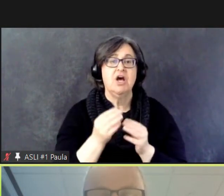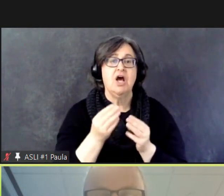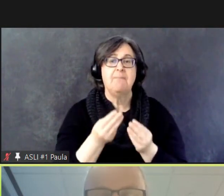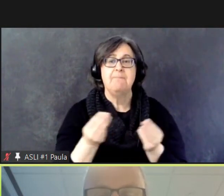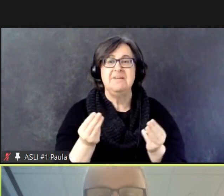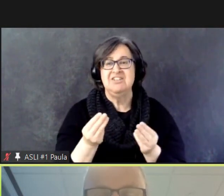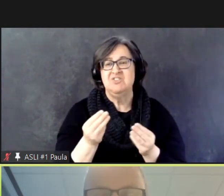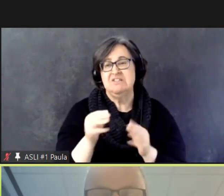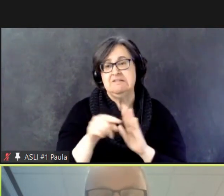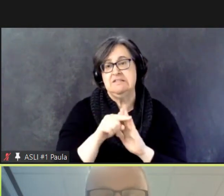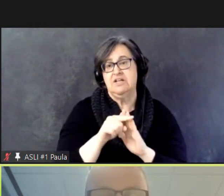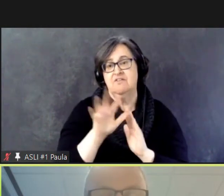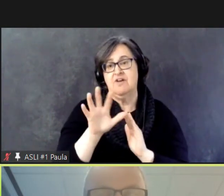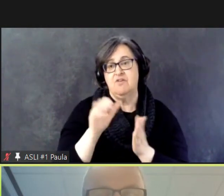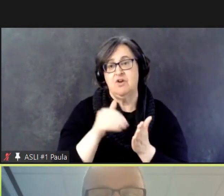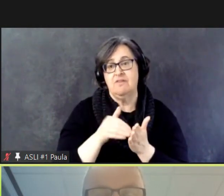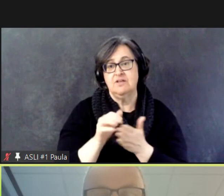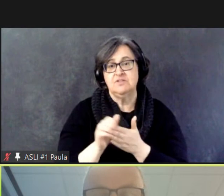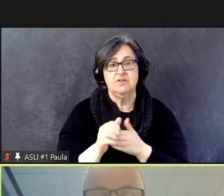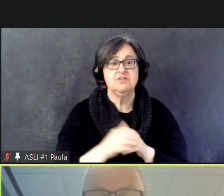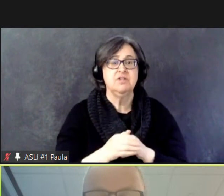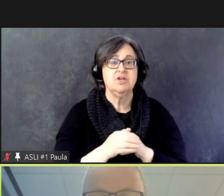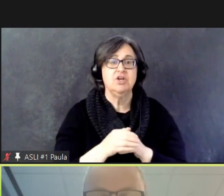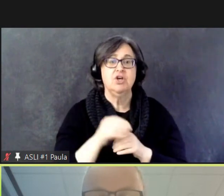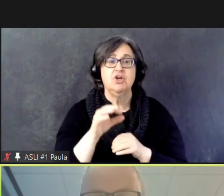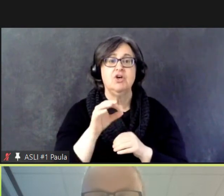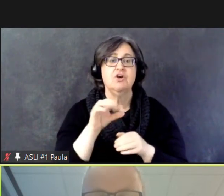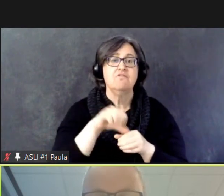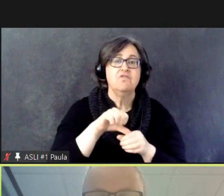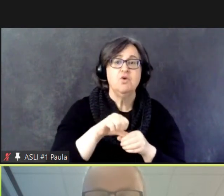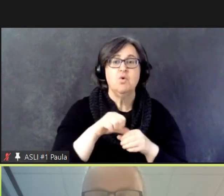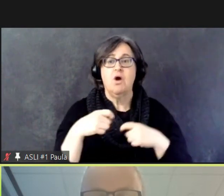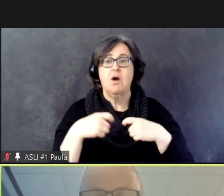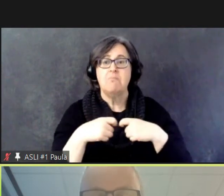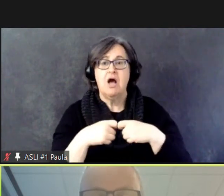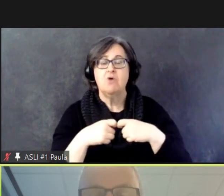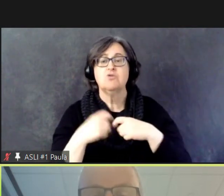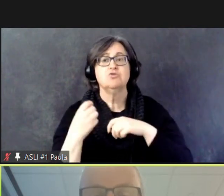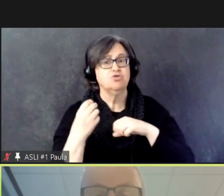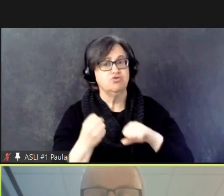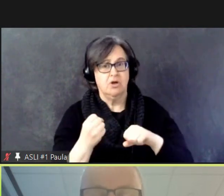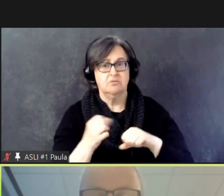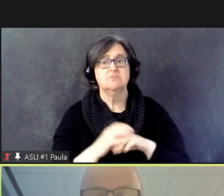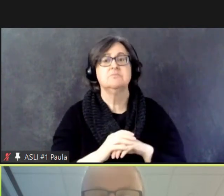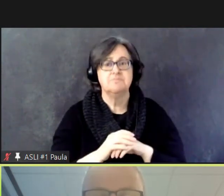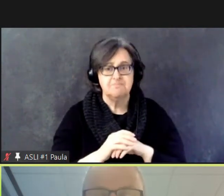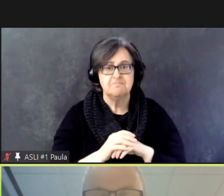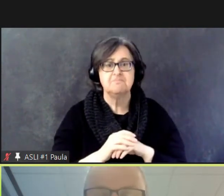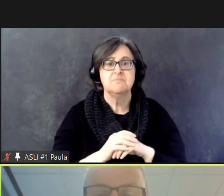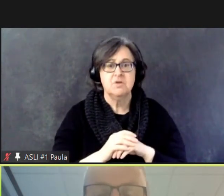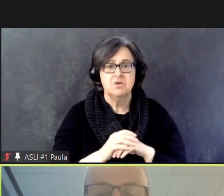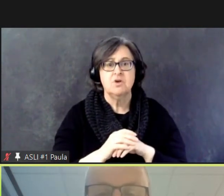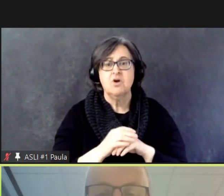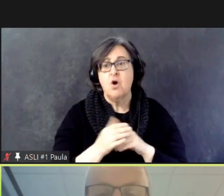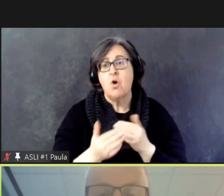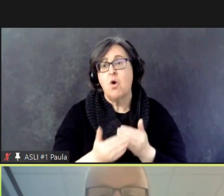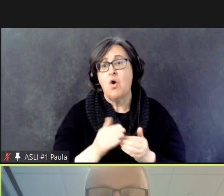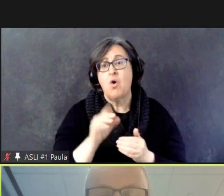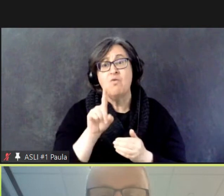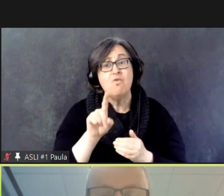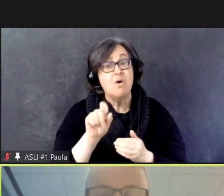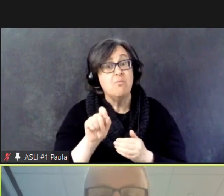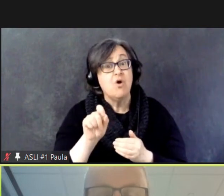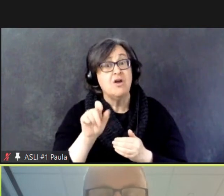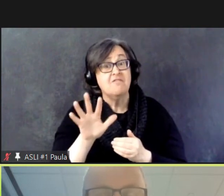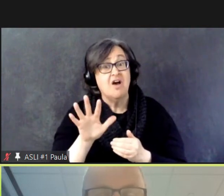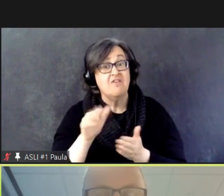about $500,000. Fuel and power continue to be strong performers for us, providing cumulative almost $1.5